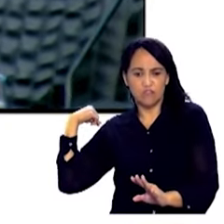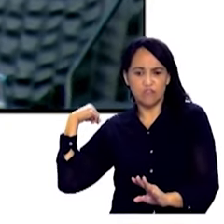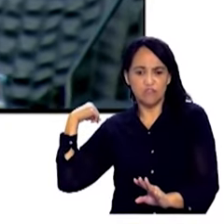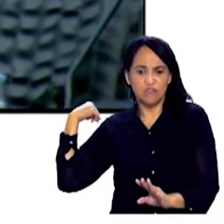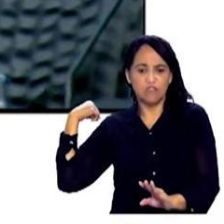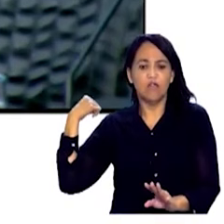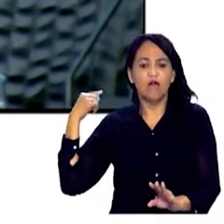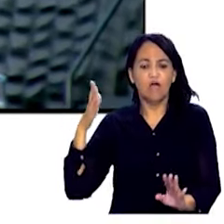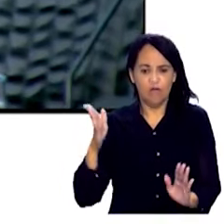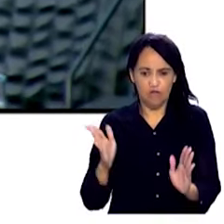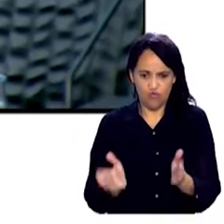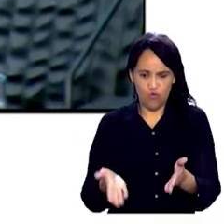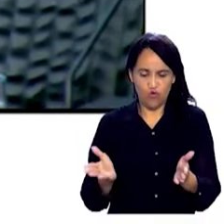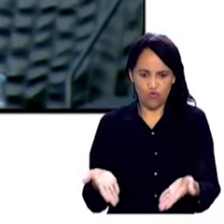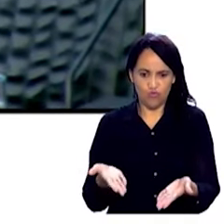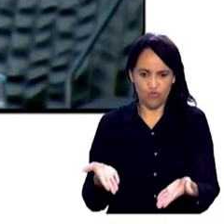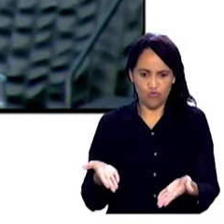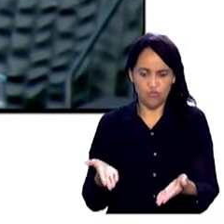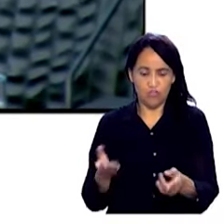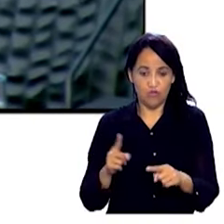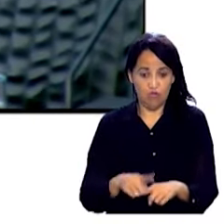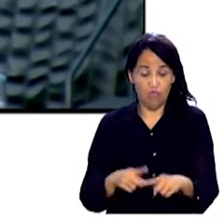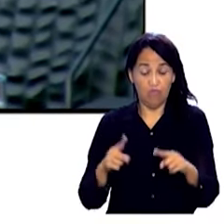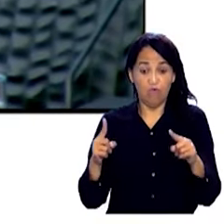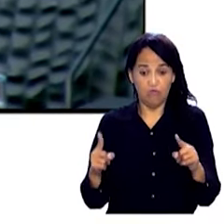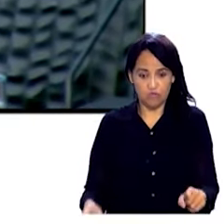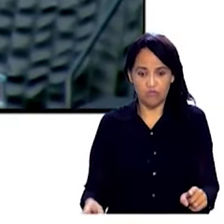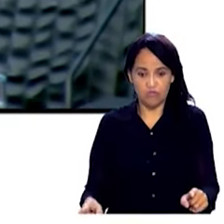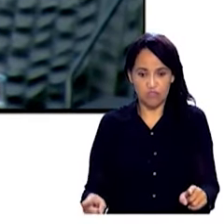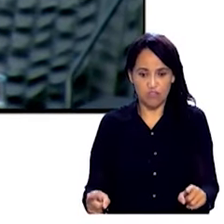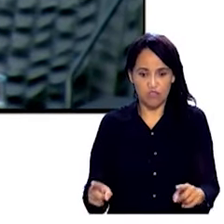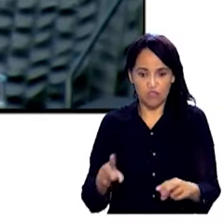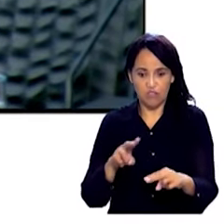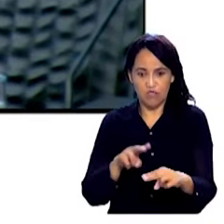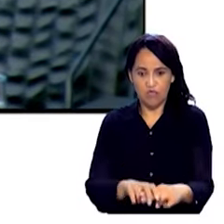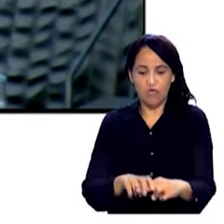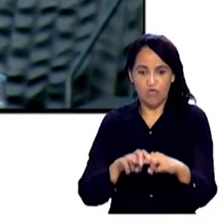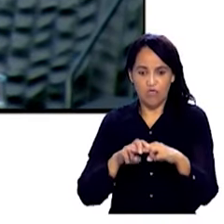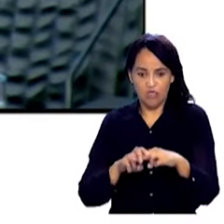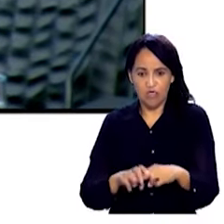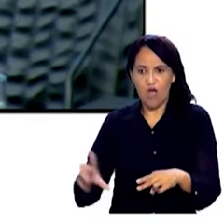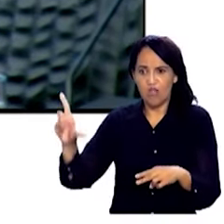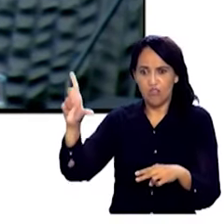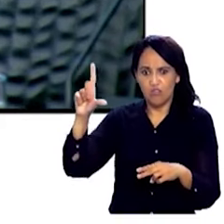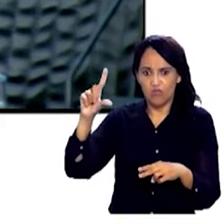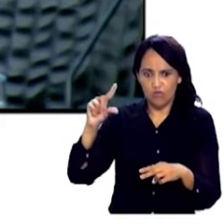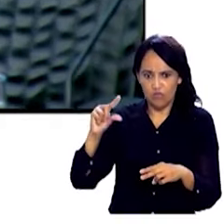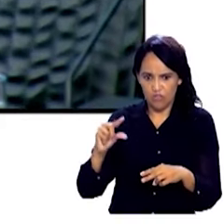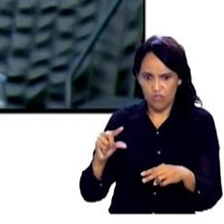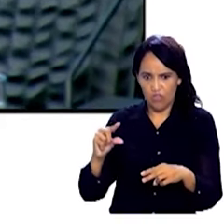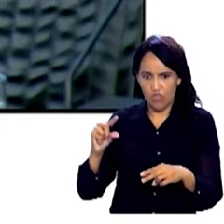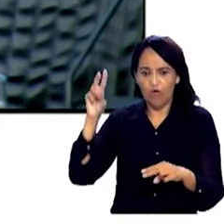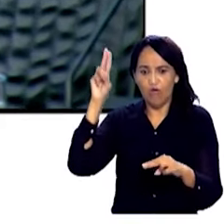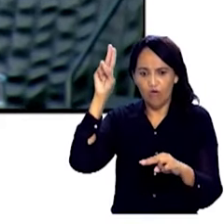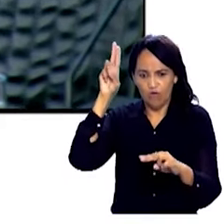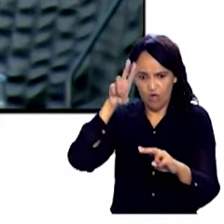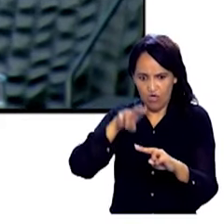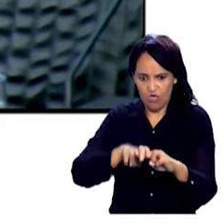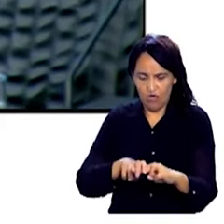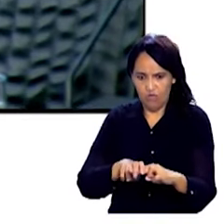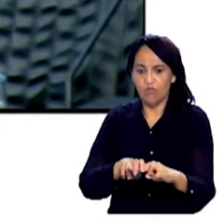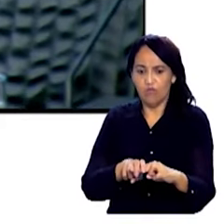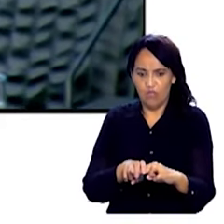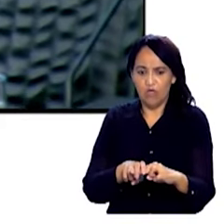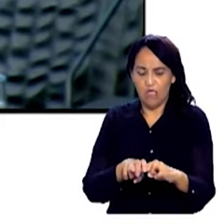president haveu the seats onal reasons gambits have occasionally Paid